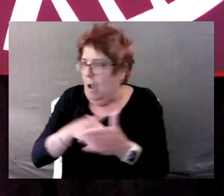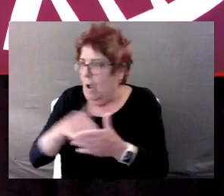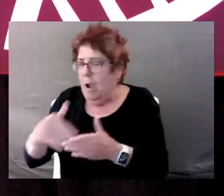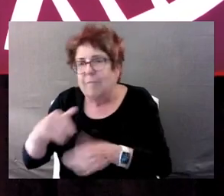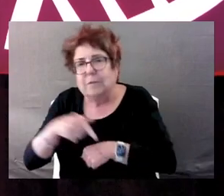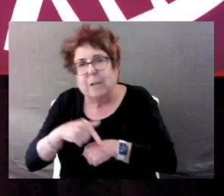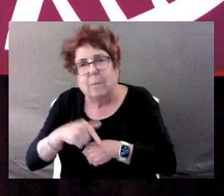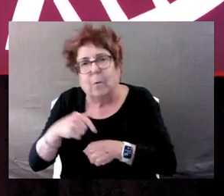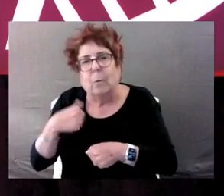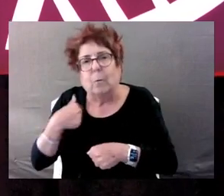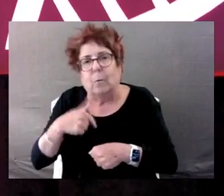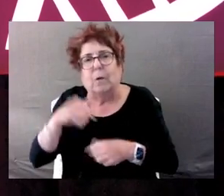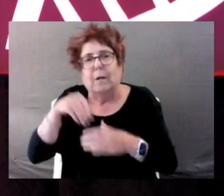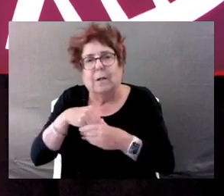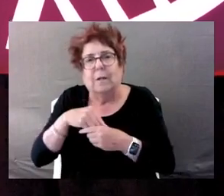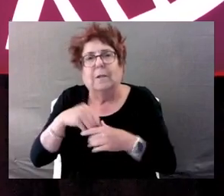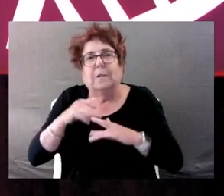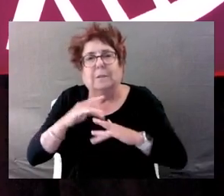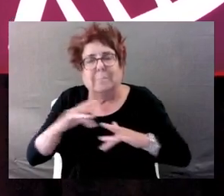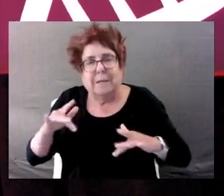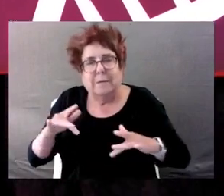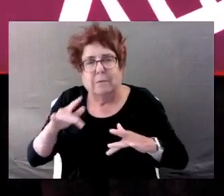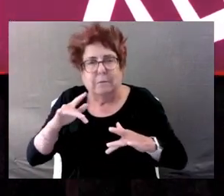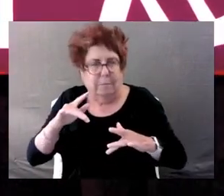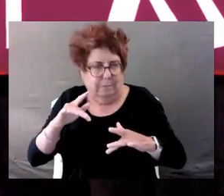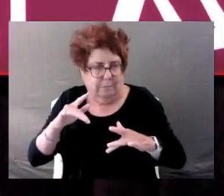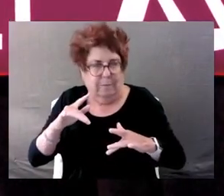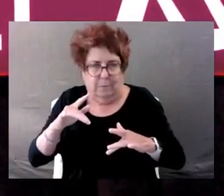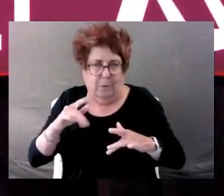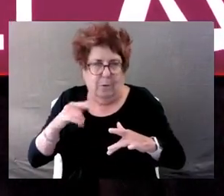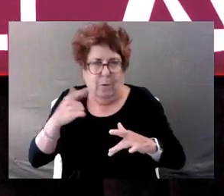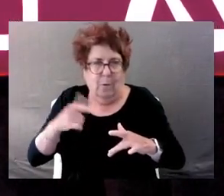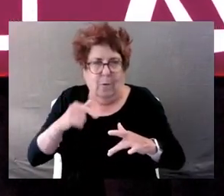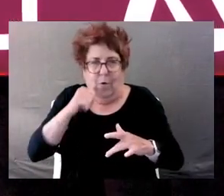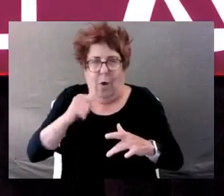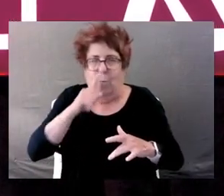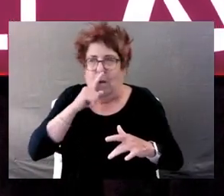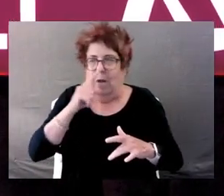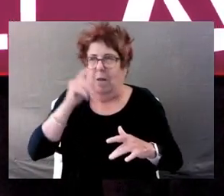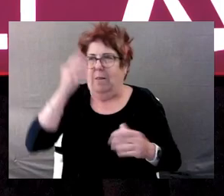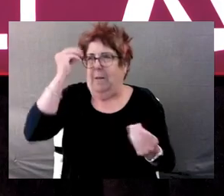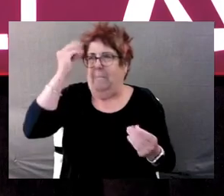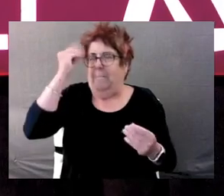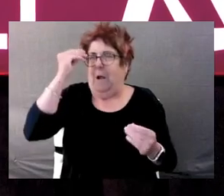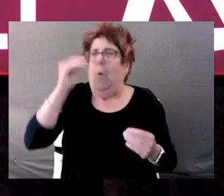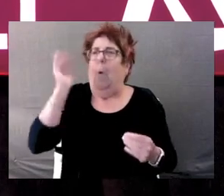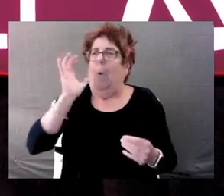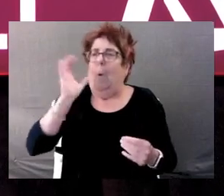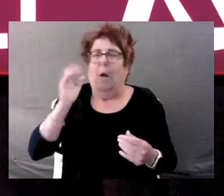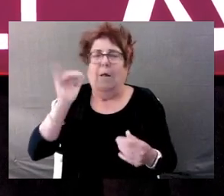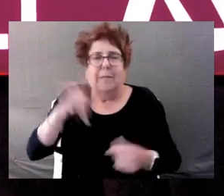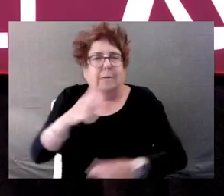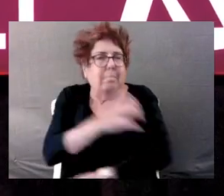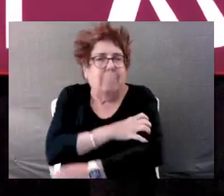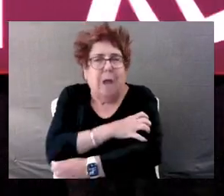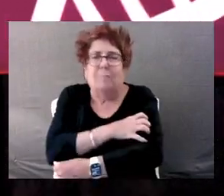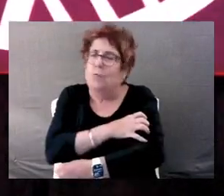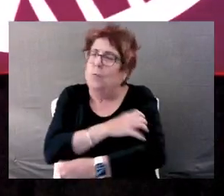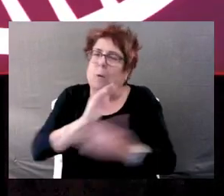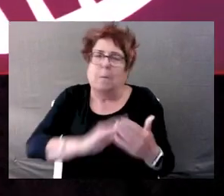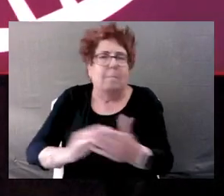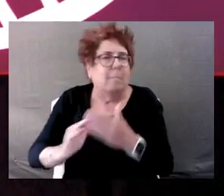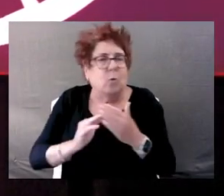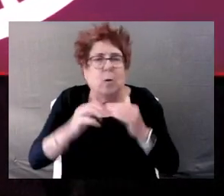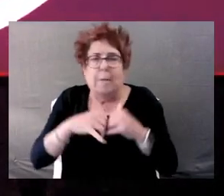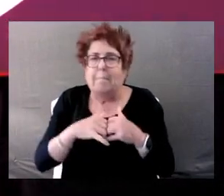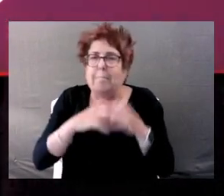in this very sterile space and not as a powerful, powerful community building mechanism. It is a mechanism